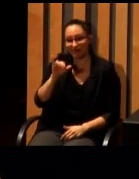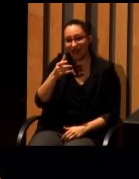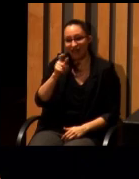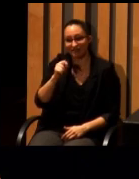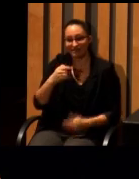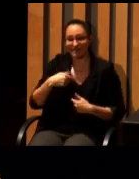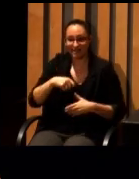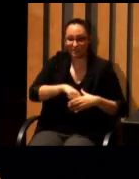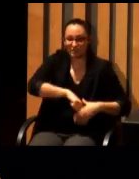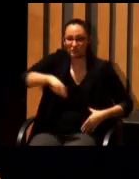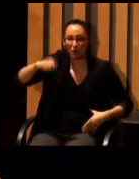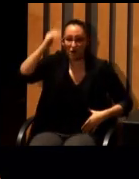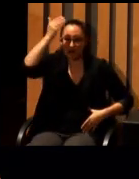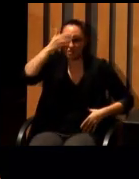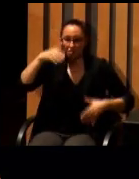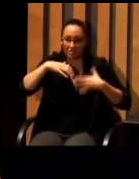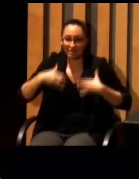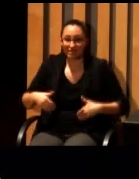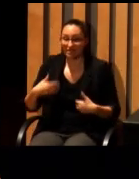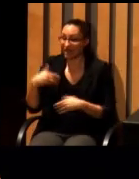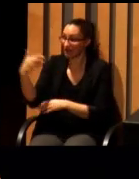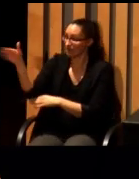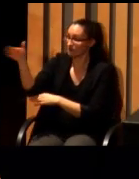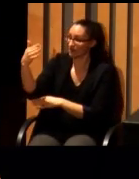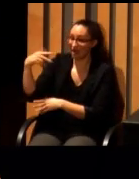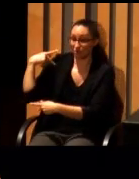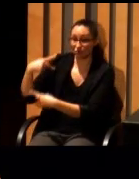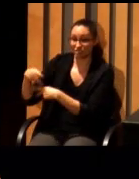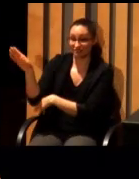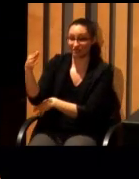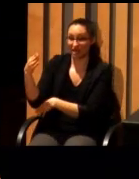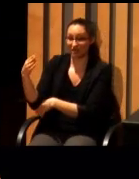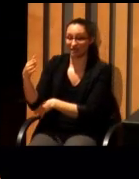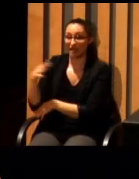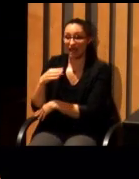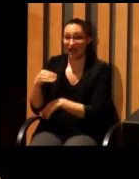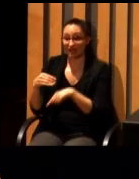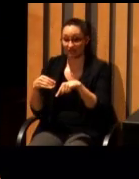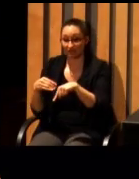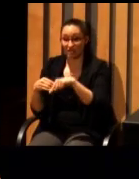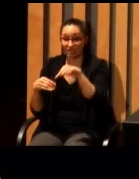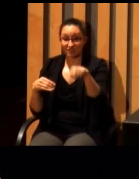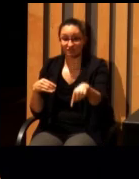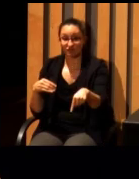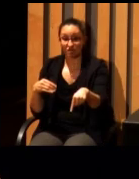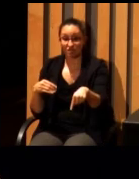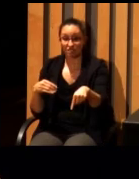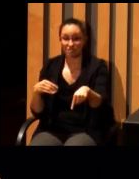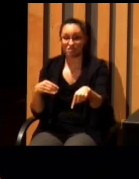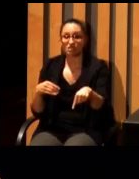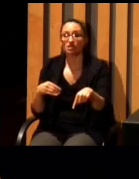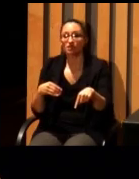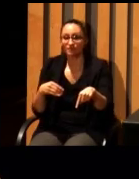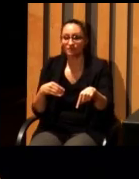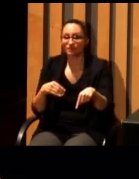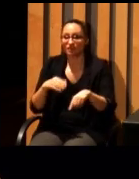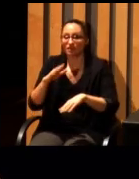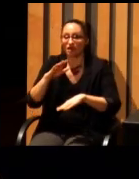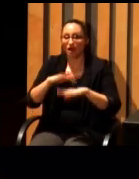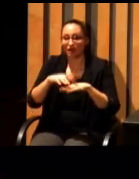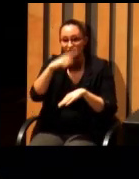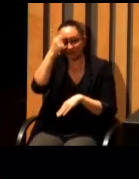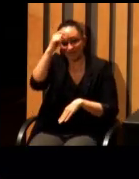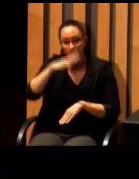had a Portuguese flag in this hand. And when you look down, he had his foot on the side of the face of a black man in the dirt.